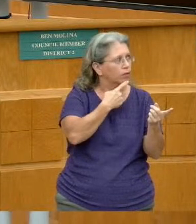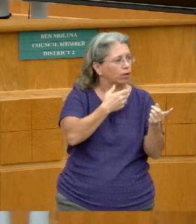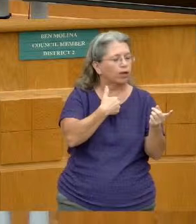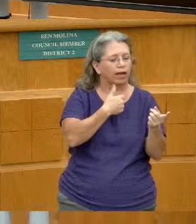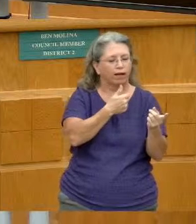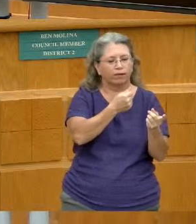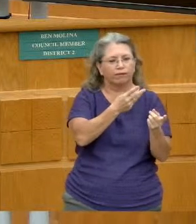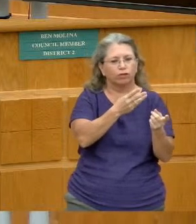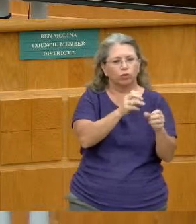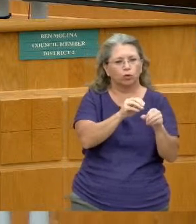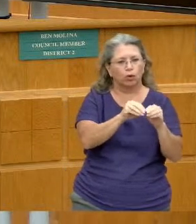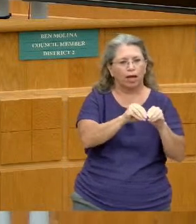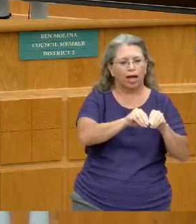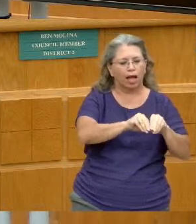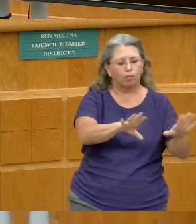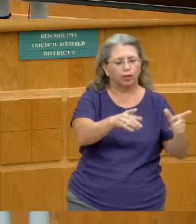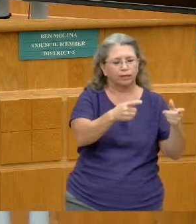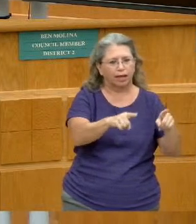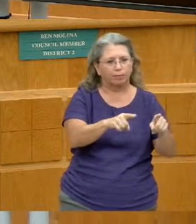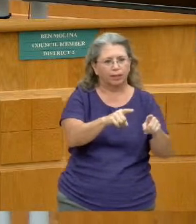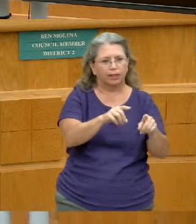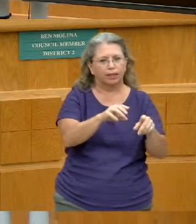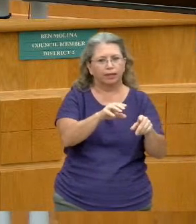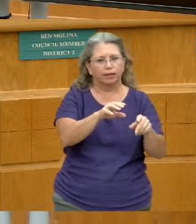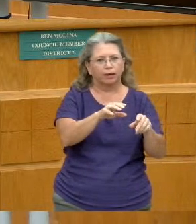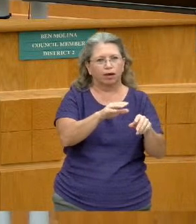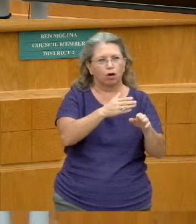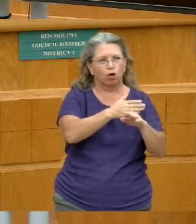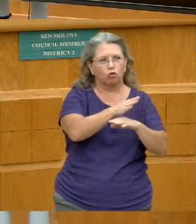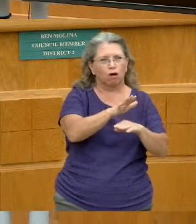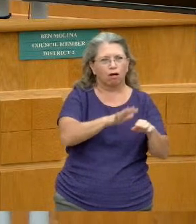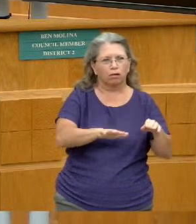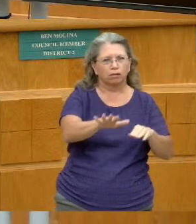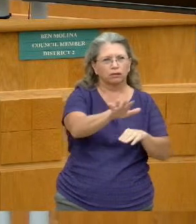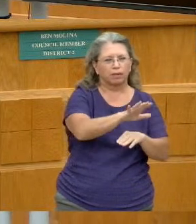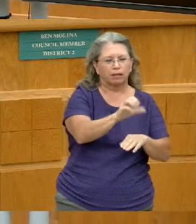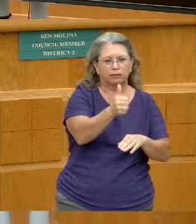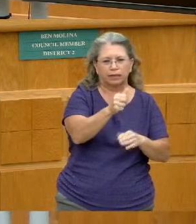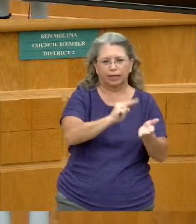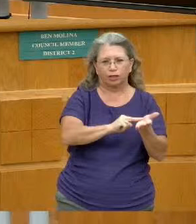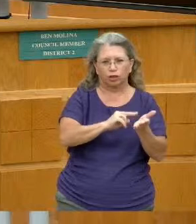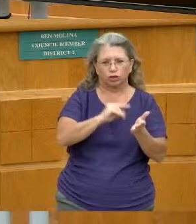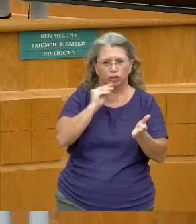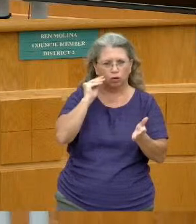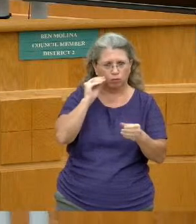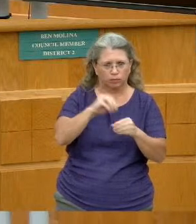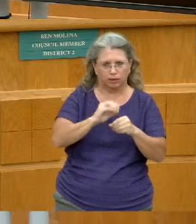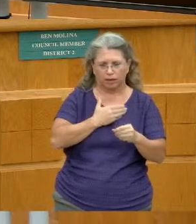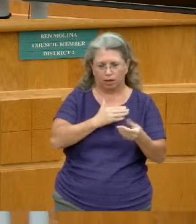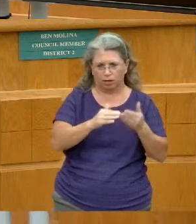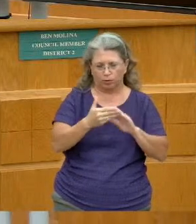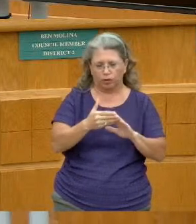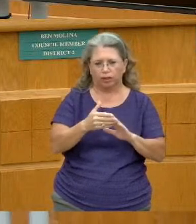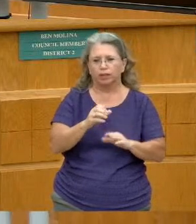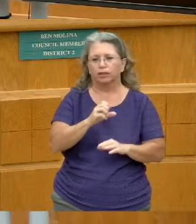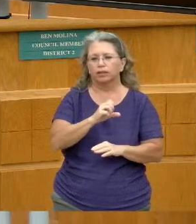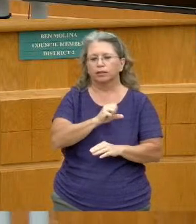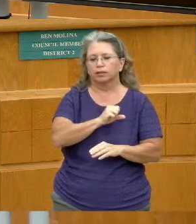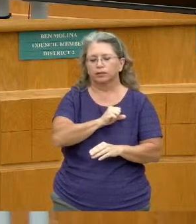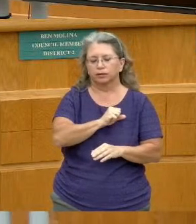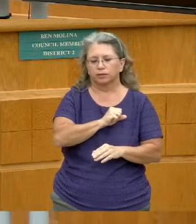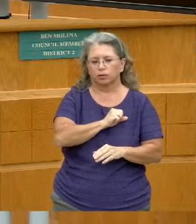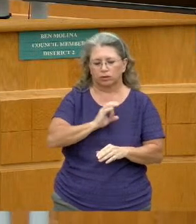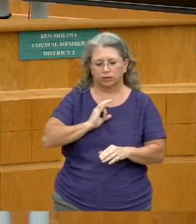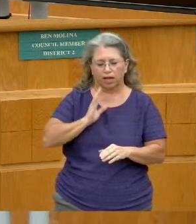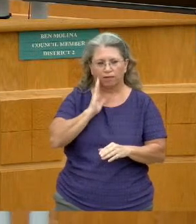at over 10 nursing homes in our community. And so the staff is going to be going there to be doing testing and to